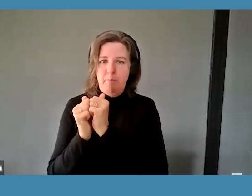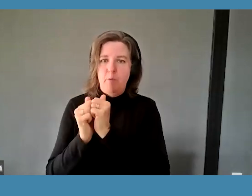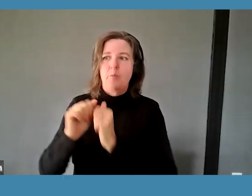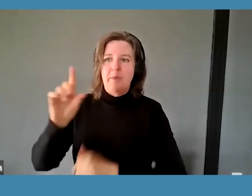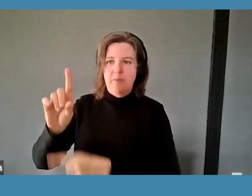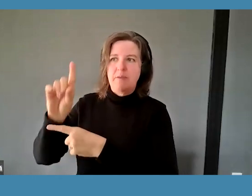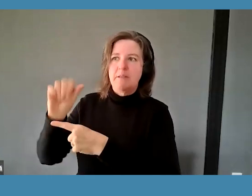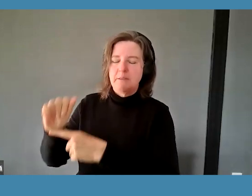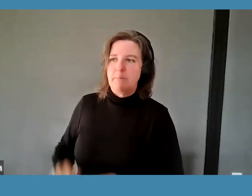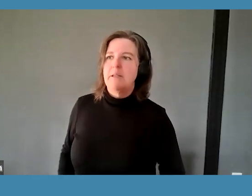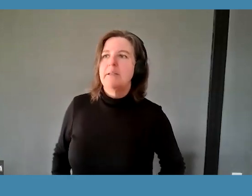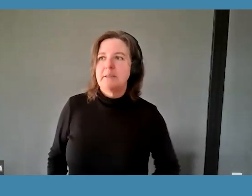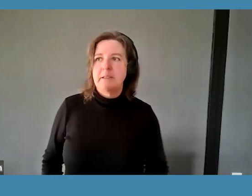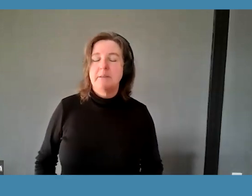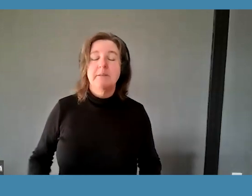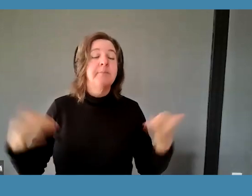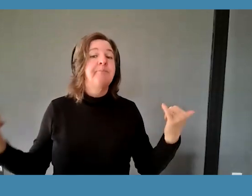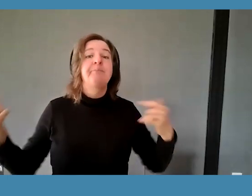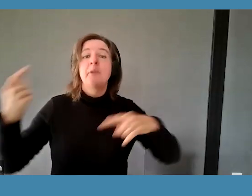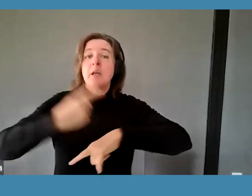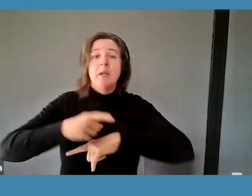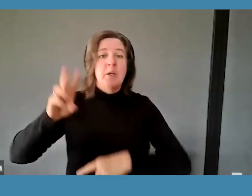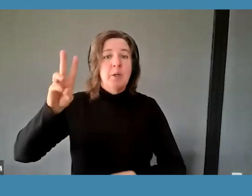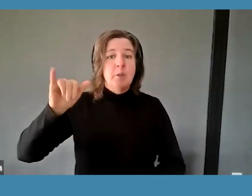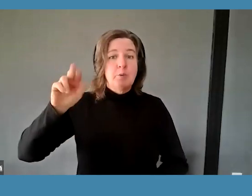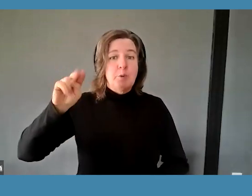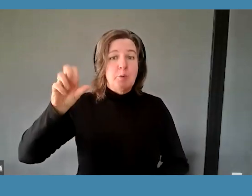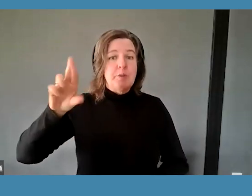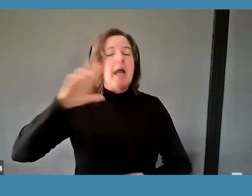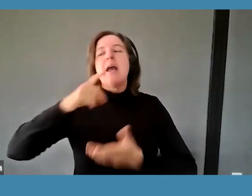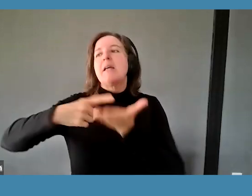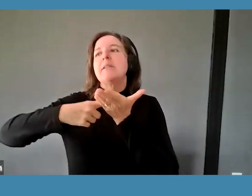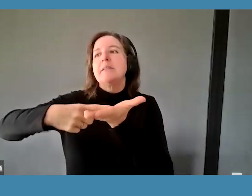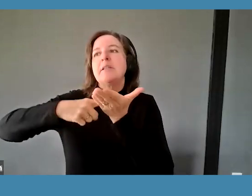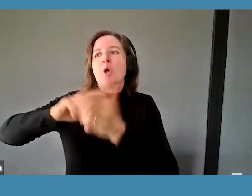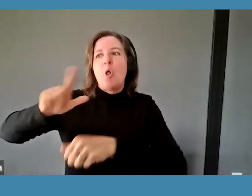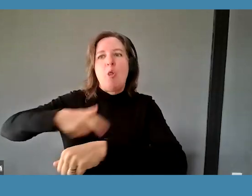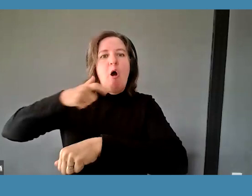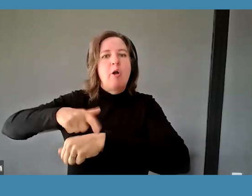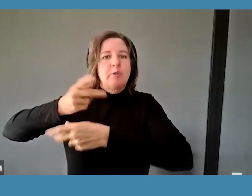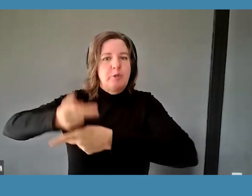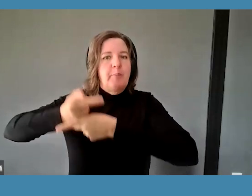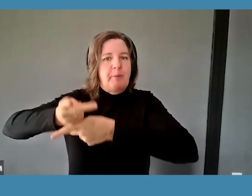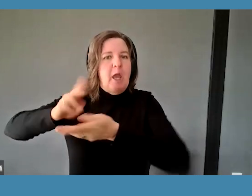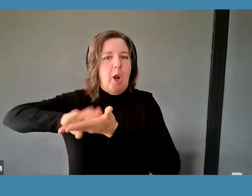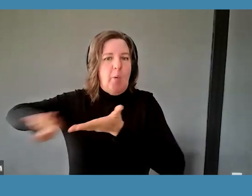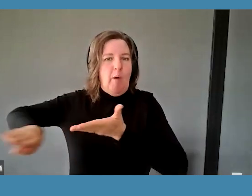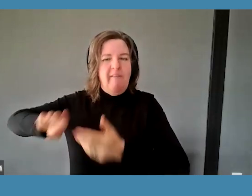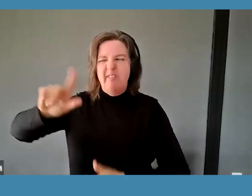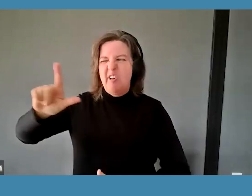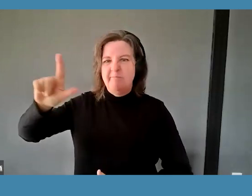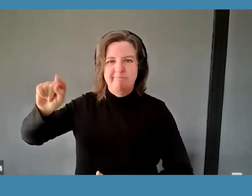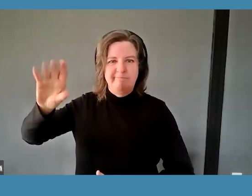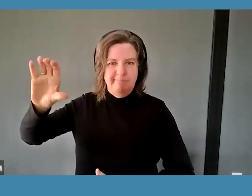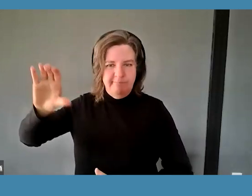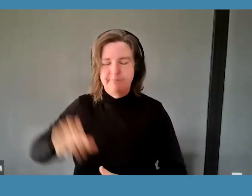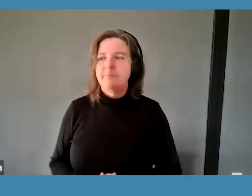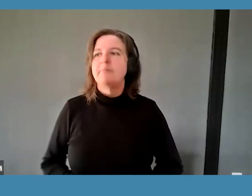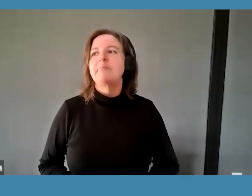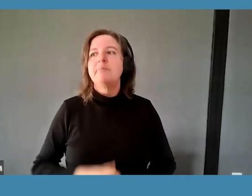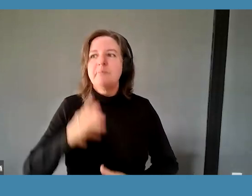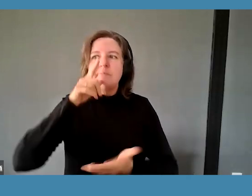So in today's webinar, we're talking about the long-term care waiver. We're going to talk about the eligibility